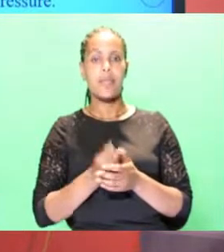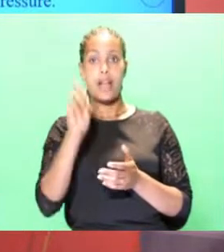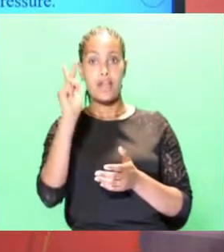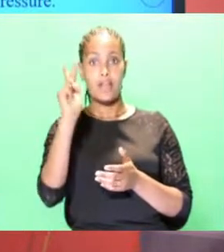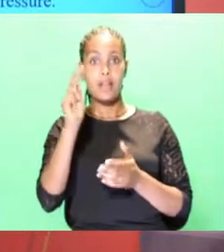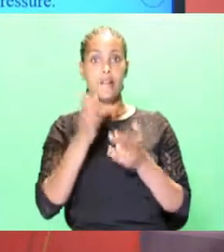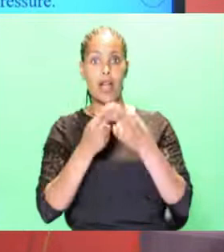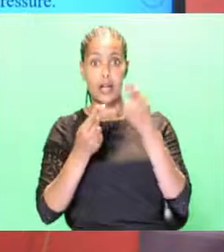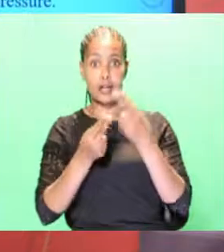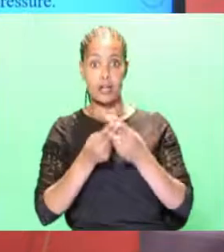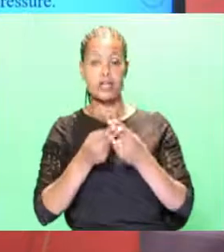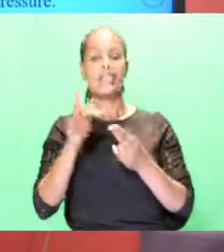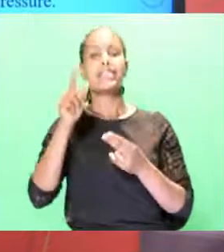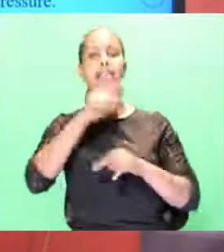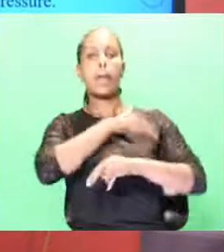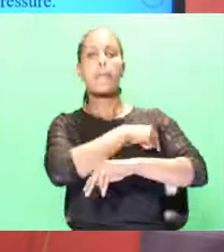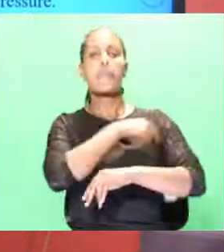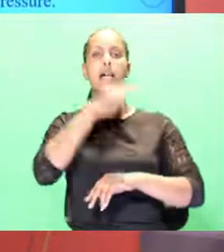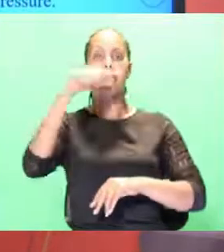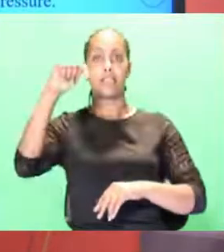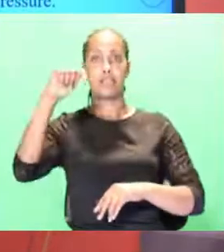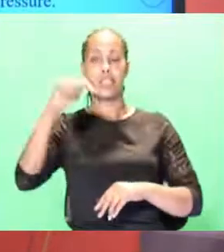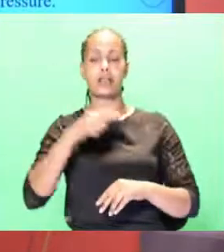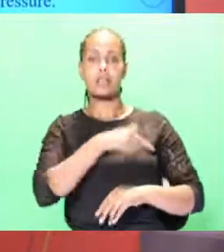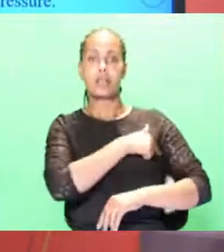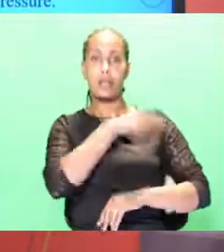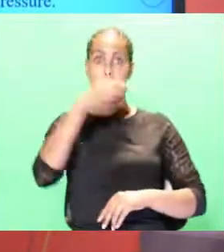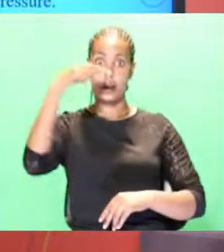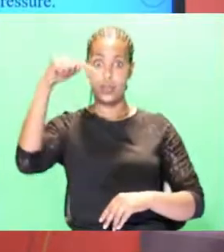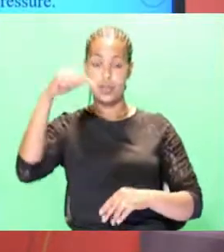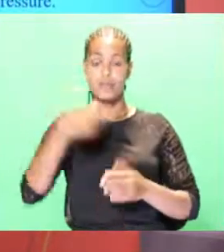Kelvin times temperature in Kelvin.